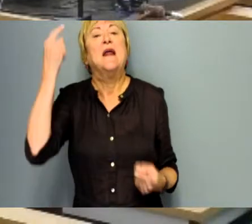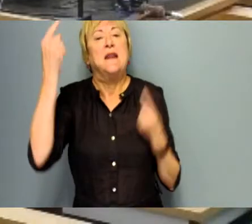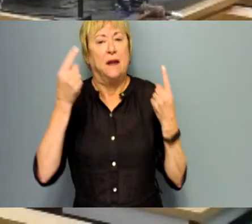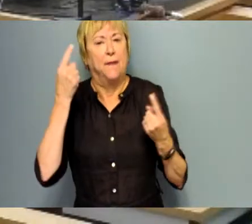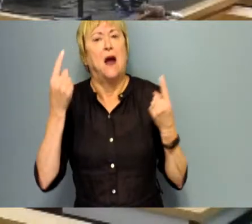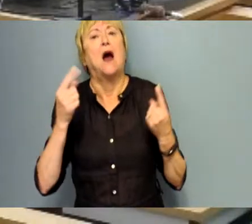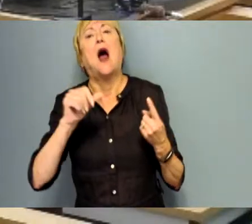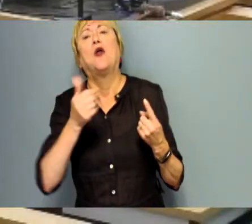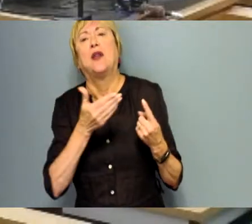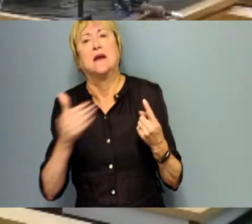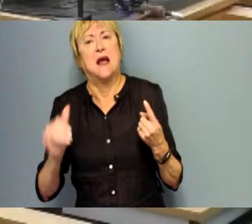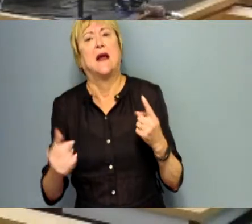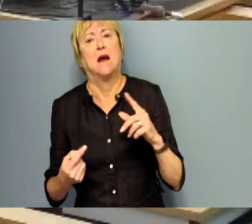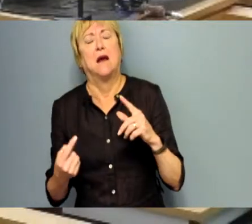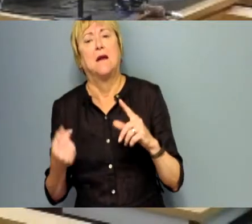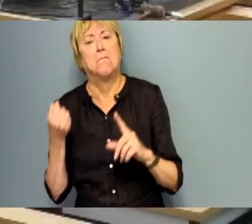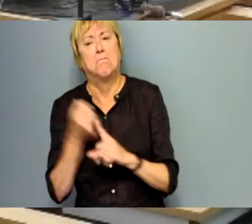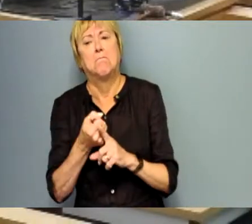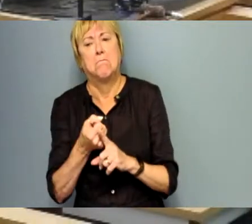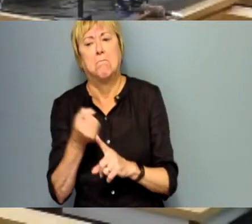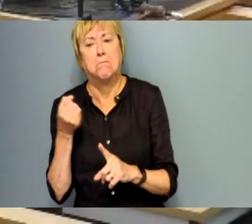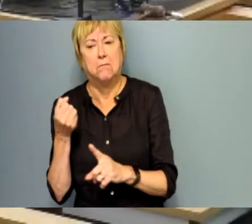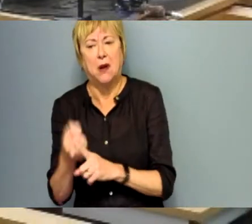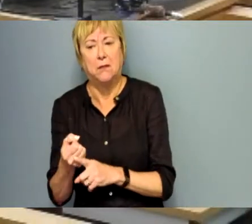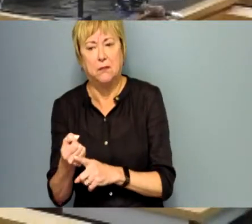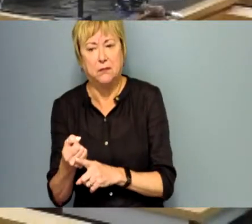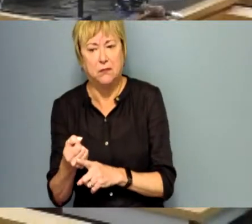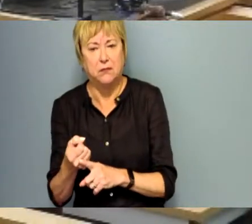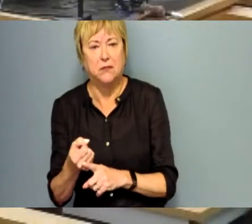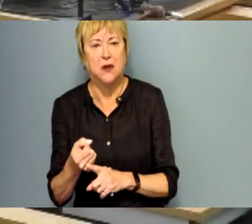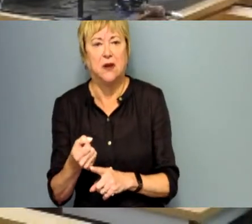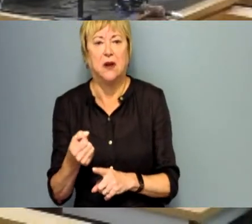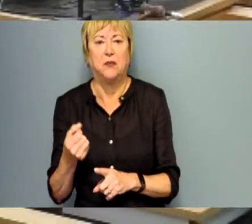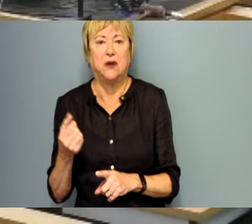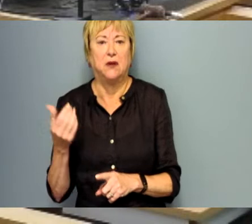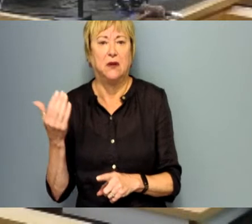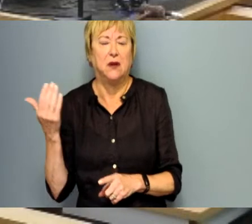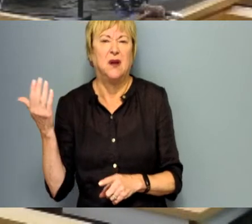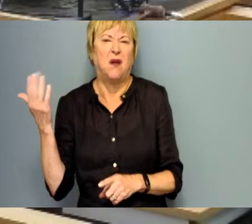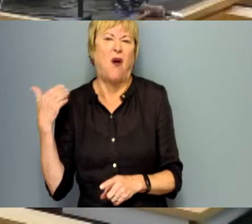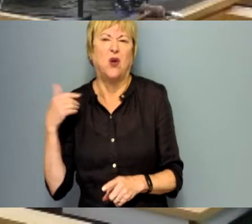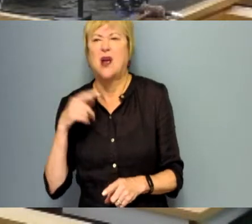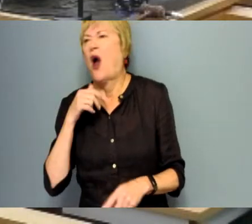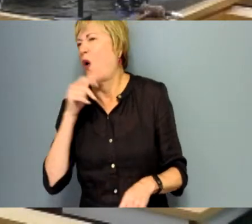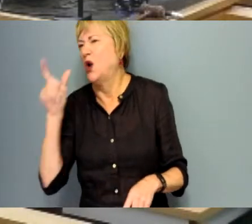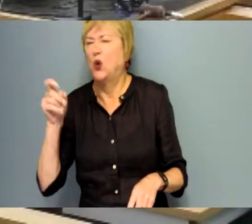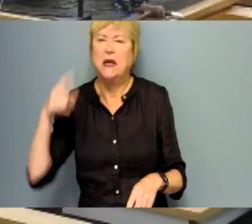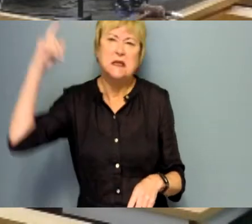you. Because you got used to just going out in the sun without sunblock, and I don't really need sunblock, it's okay.